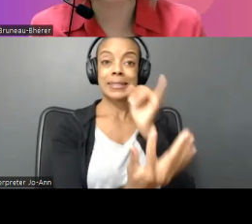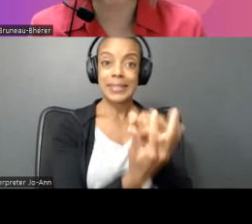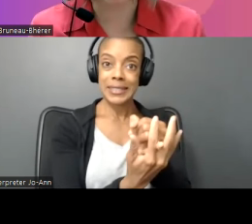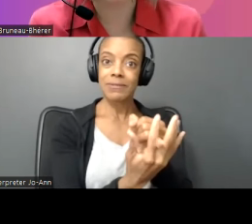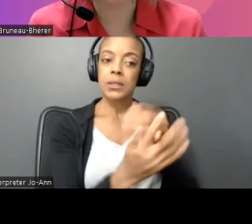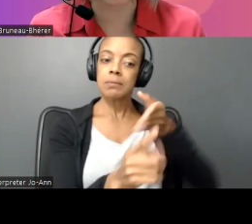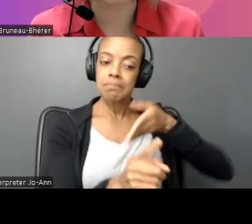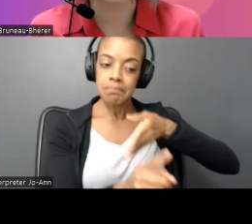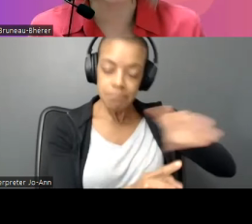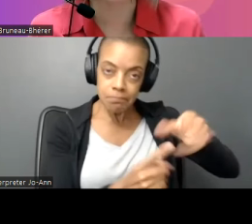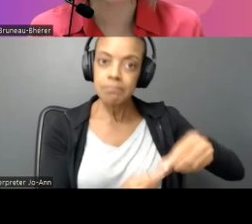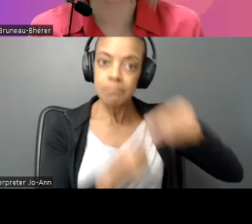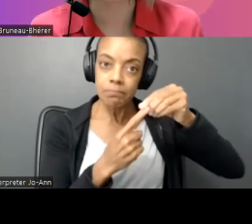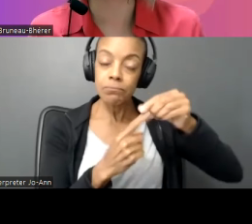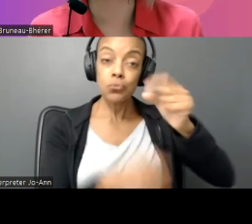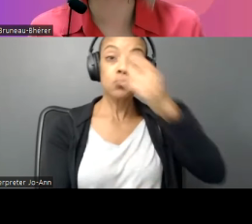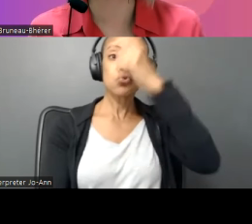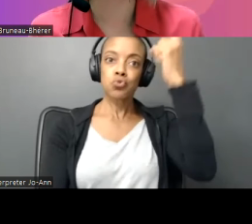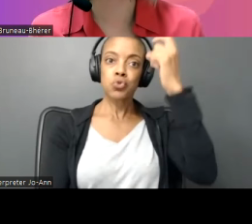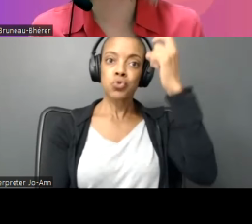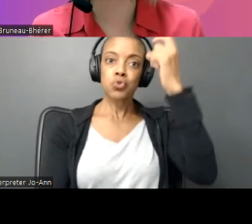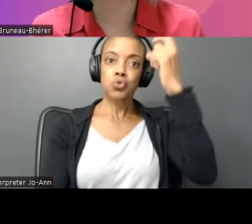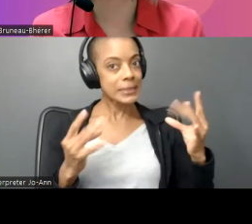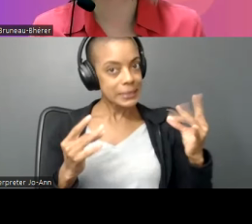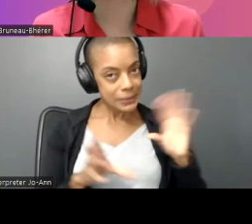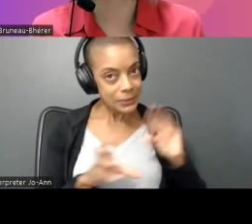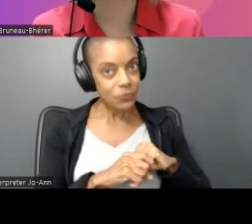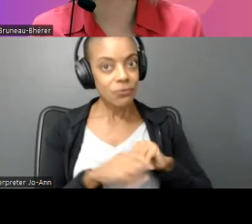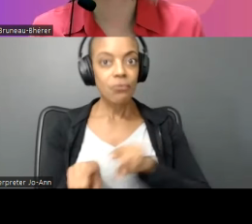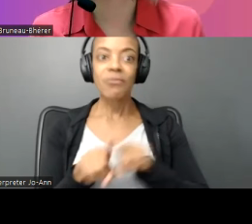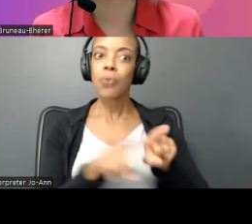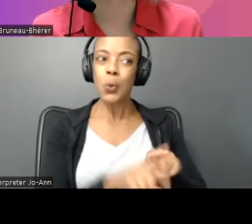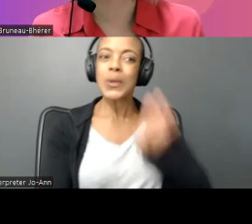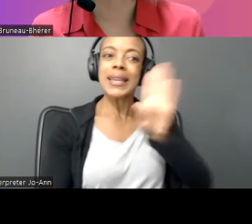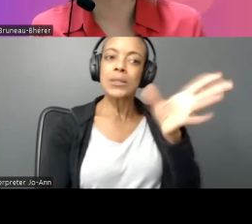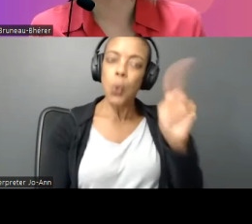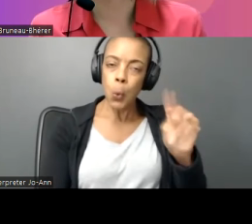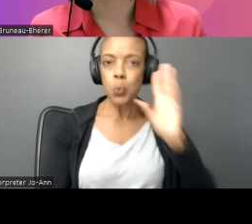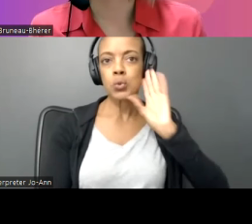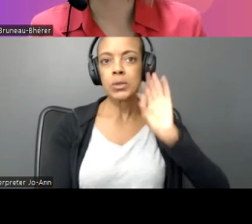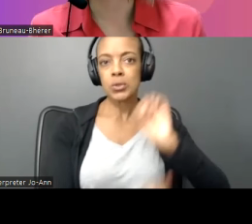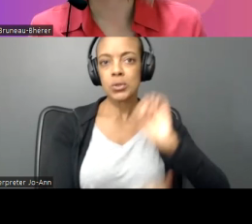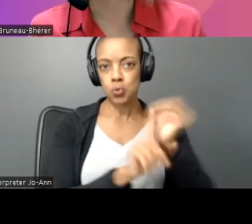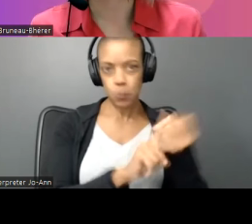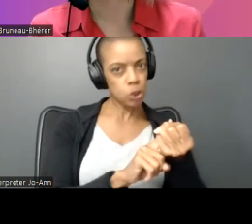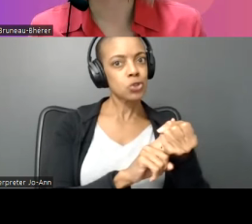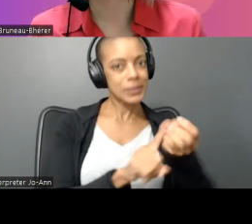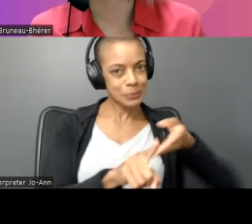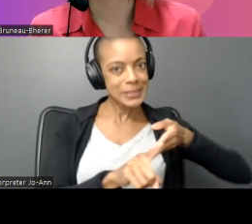sensitive, and they have to take into account the complexity of Jeremy's situation.